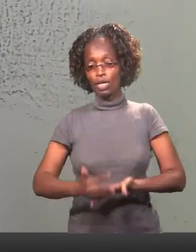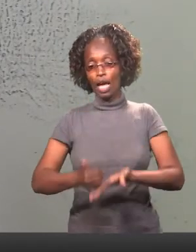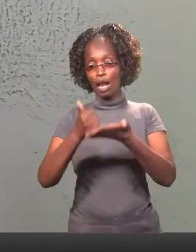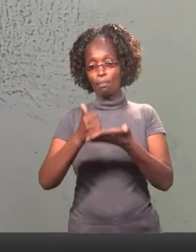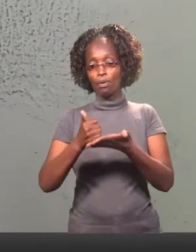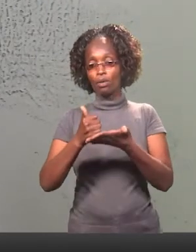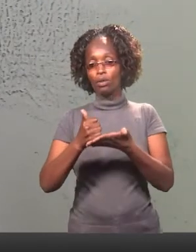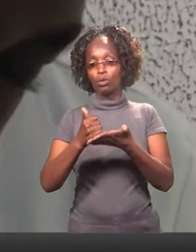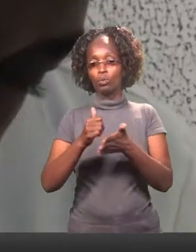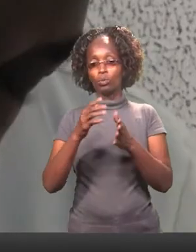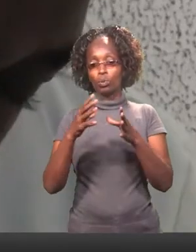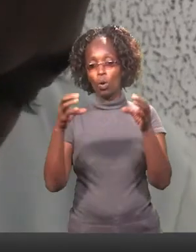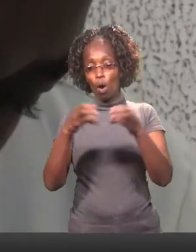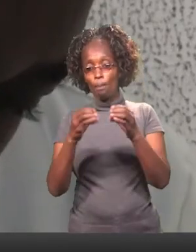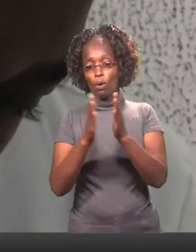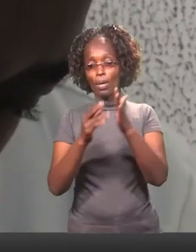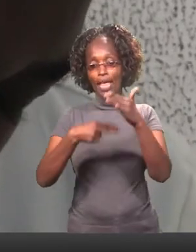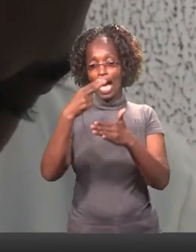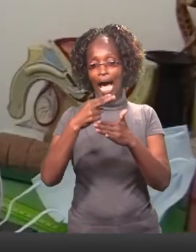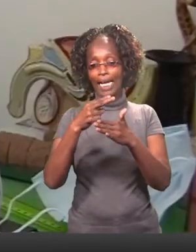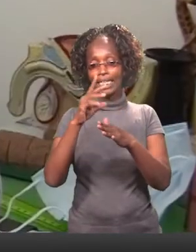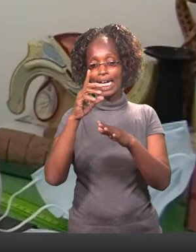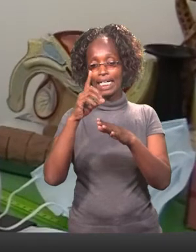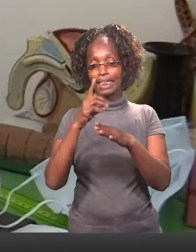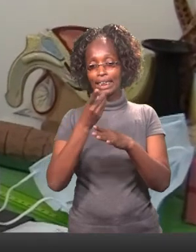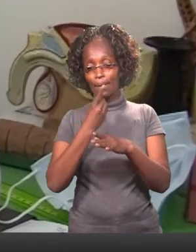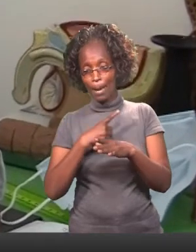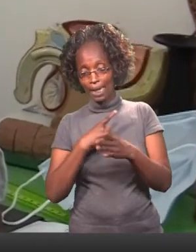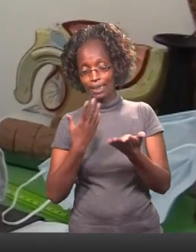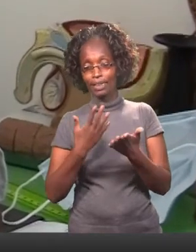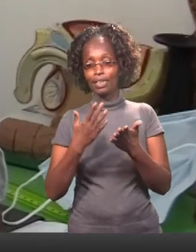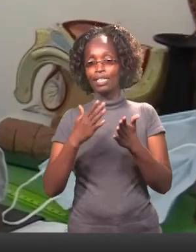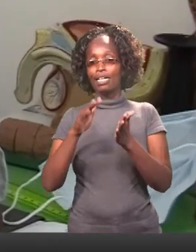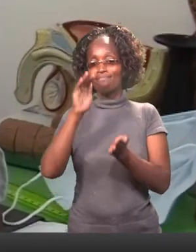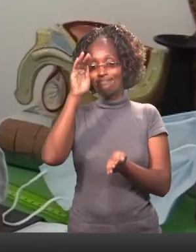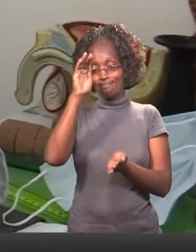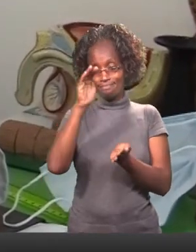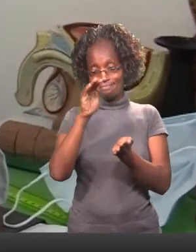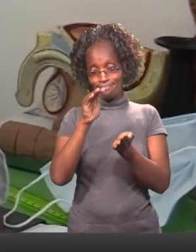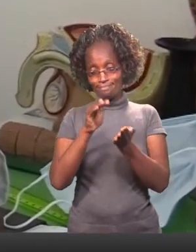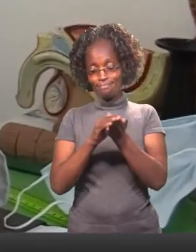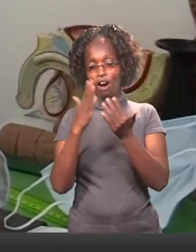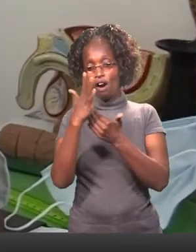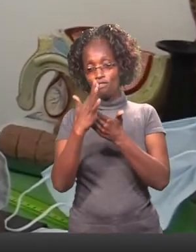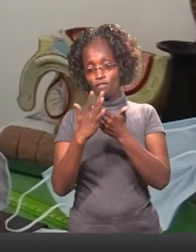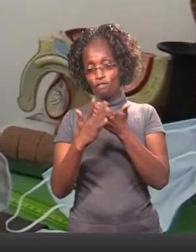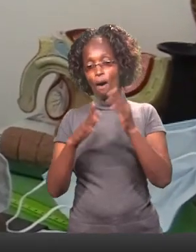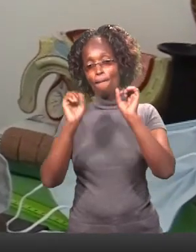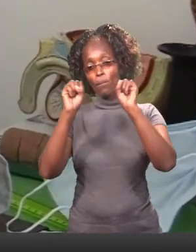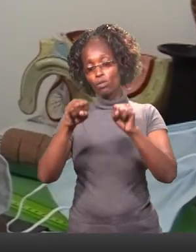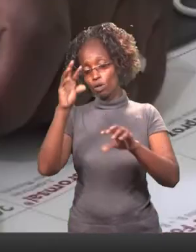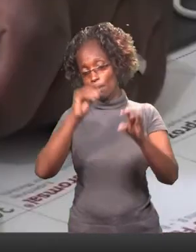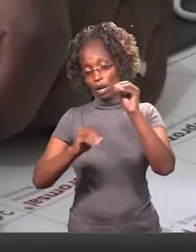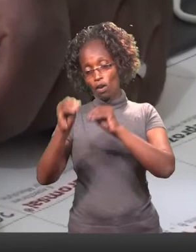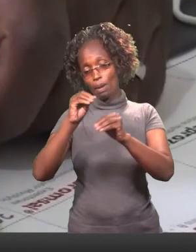with the high demand. Wataalamu wanasema kuwa kuna baadhi ya ugonjwa huu wa upungufu wa damu ambazo zinaweza kuambukizwa kutoka kwa wazazi hadi